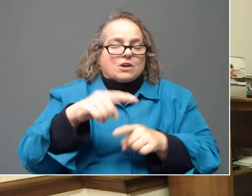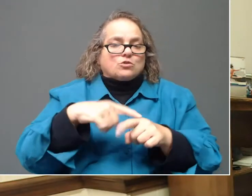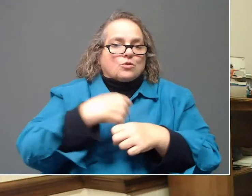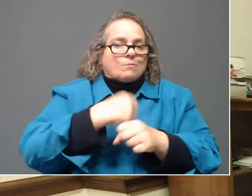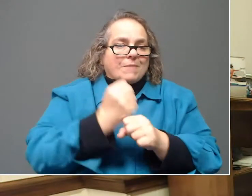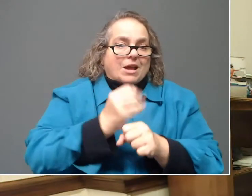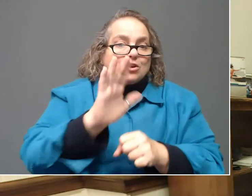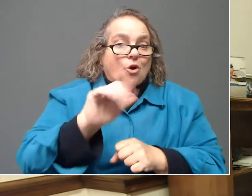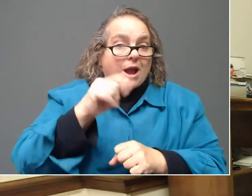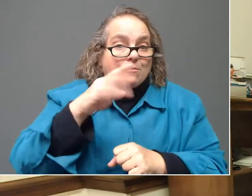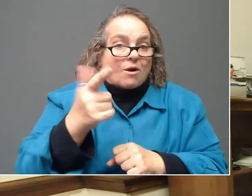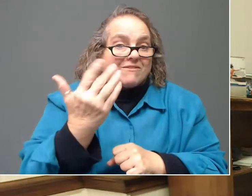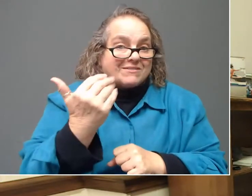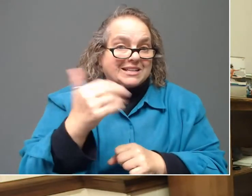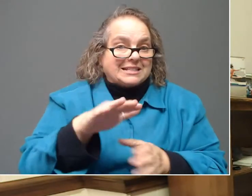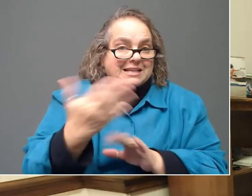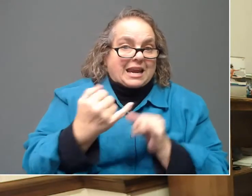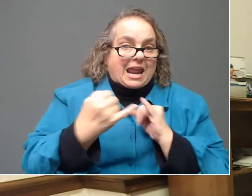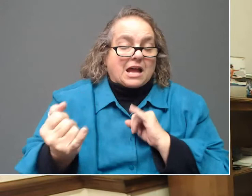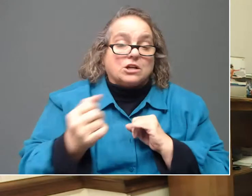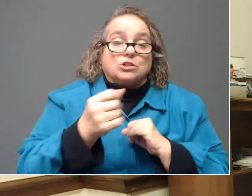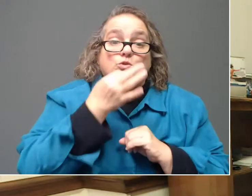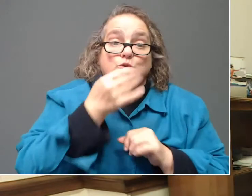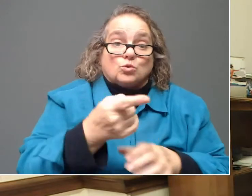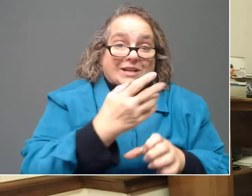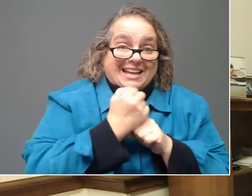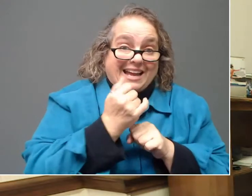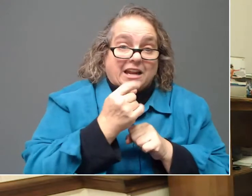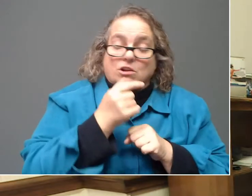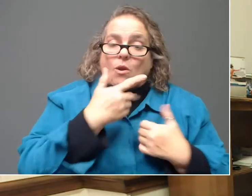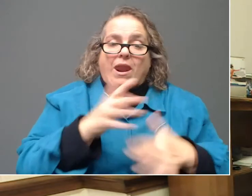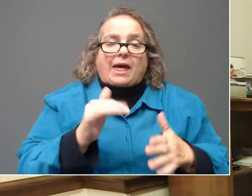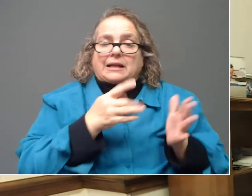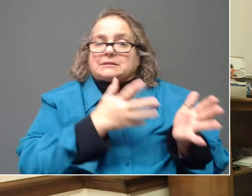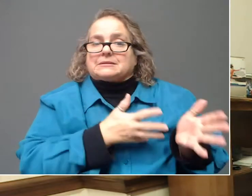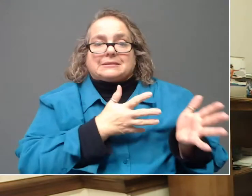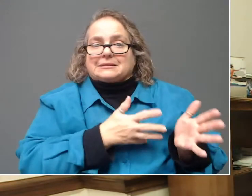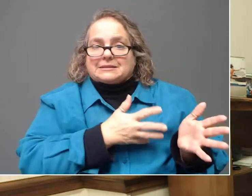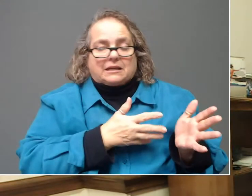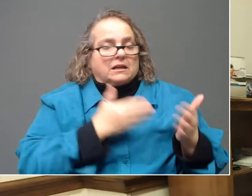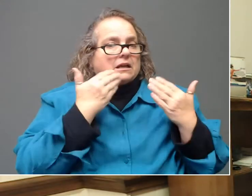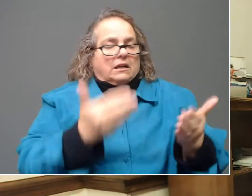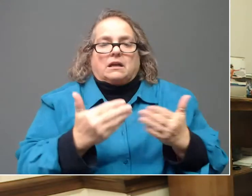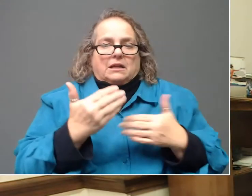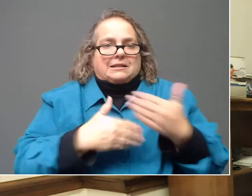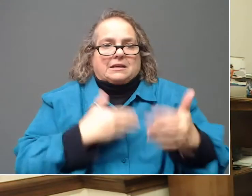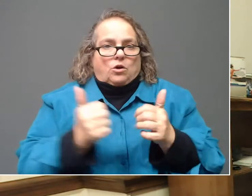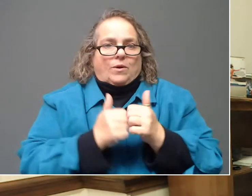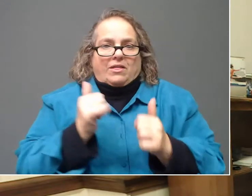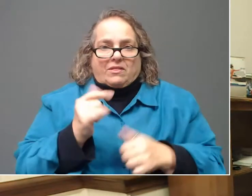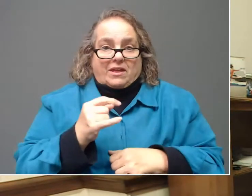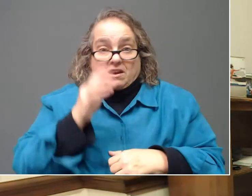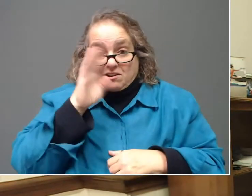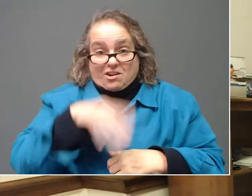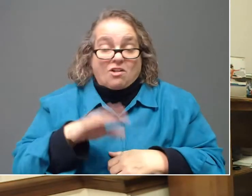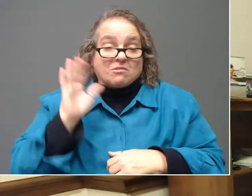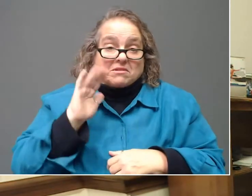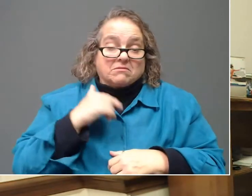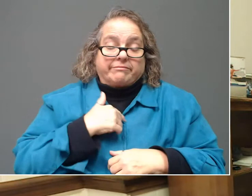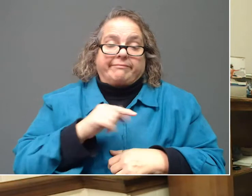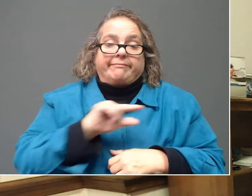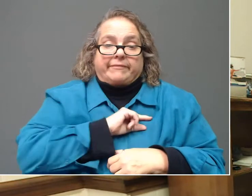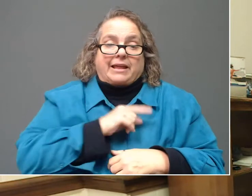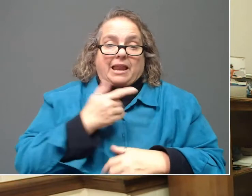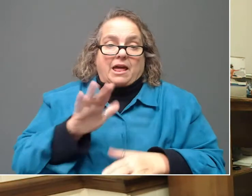deadline. So please, just when you get it, don't let it sit. I know in the past I've been guilty of letting my forms sit until